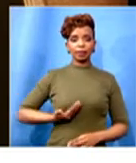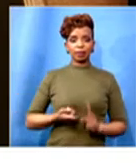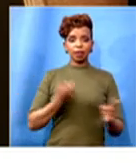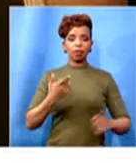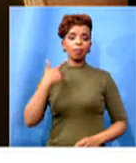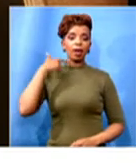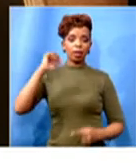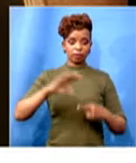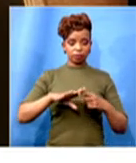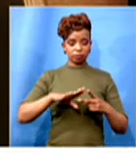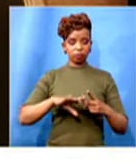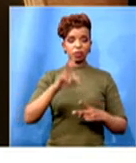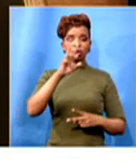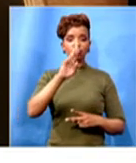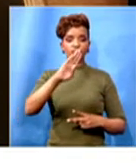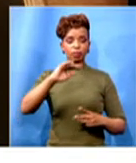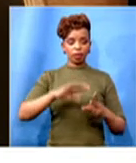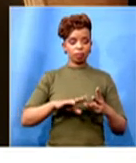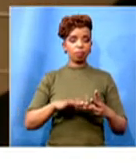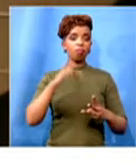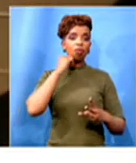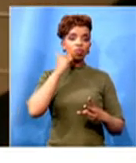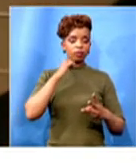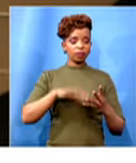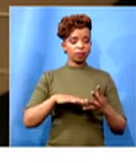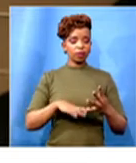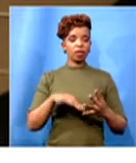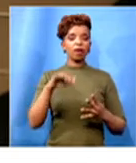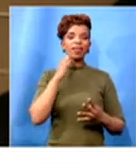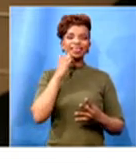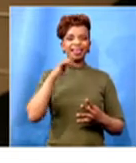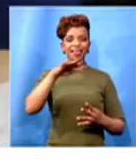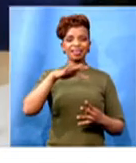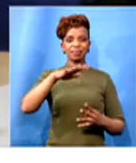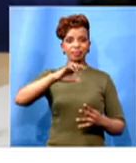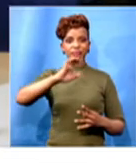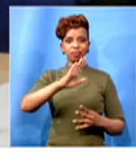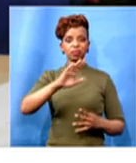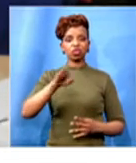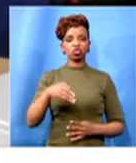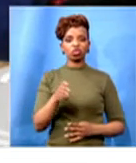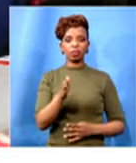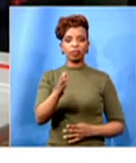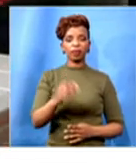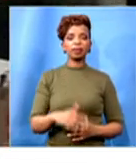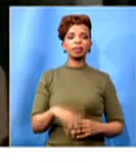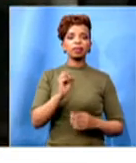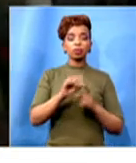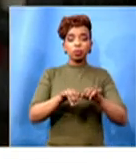Randburg, Orange Farm, Vereniging, as far as Verenigings, Sharpeville. So it's just spread. It's this